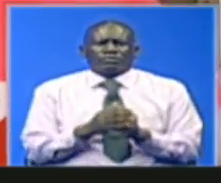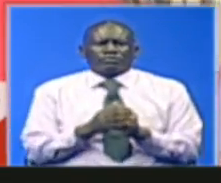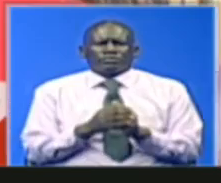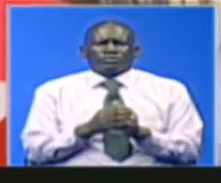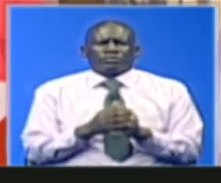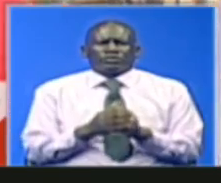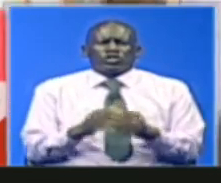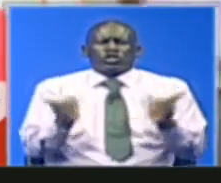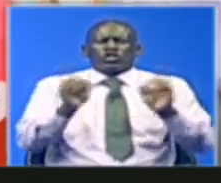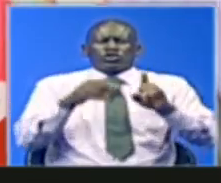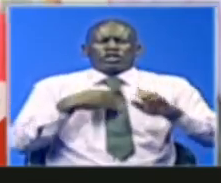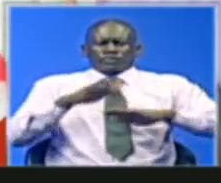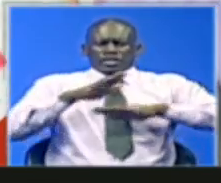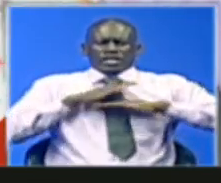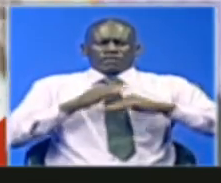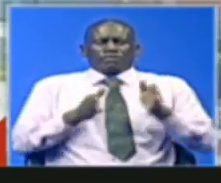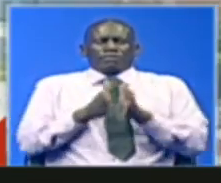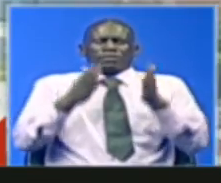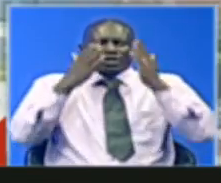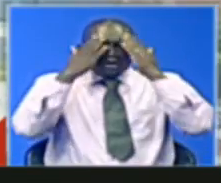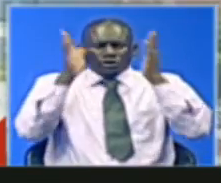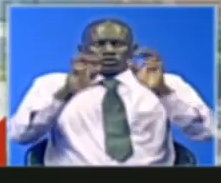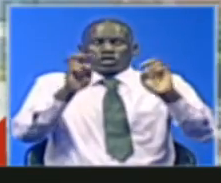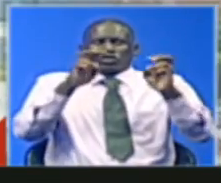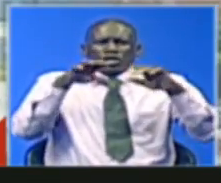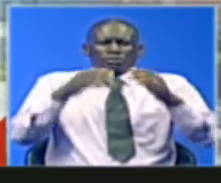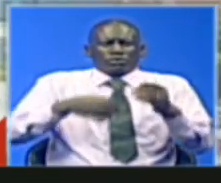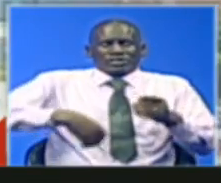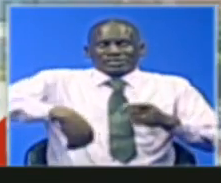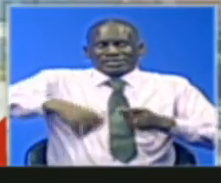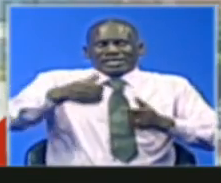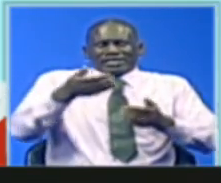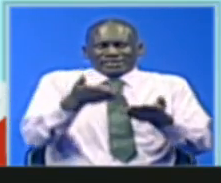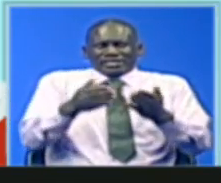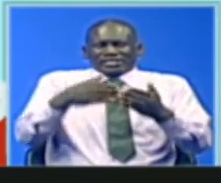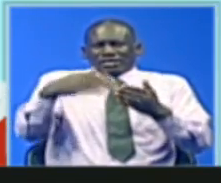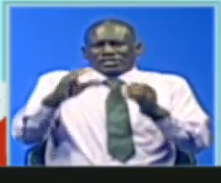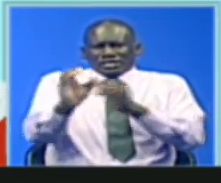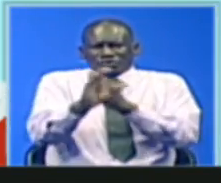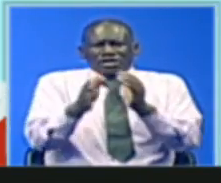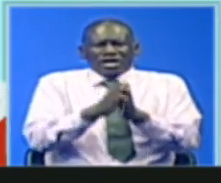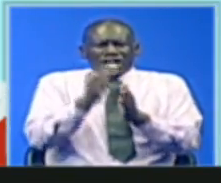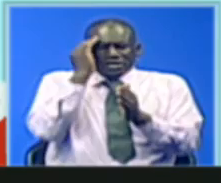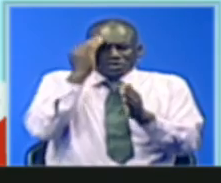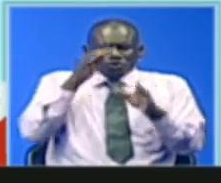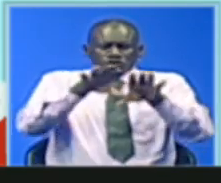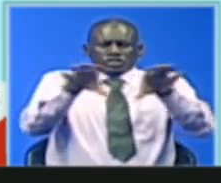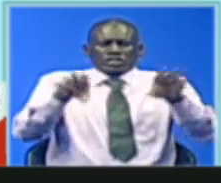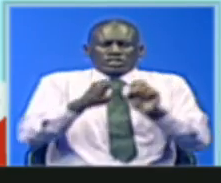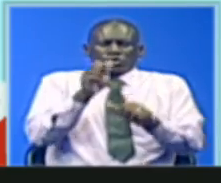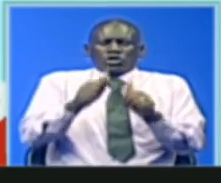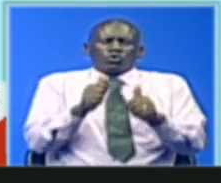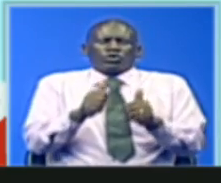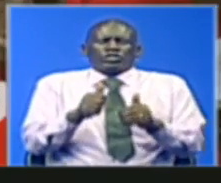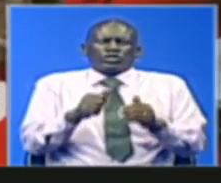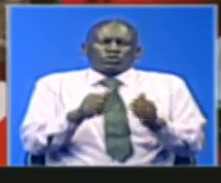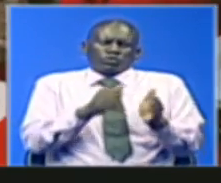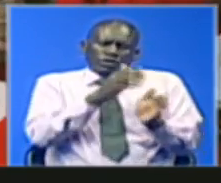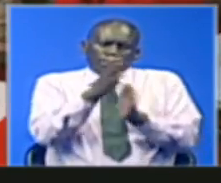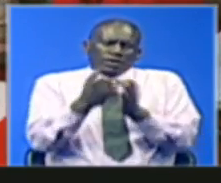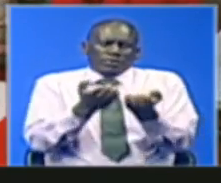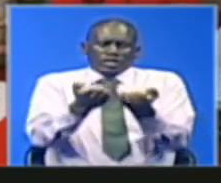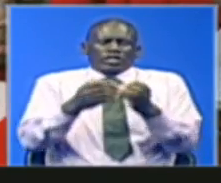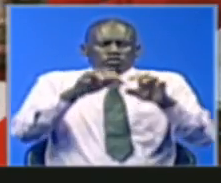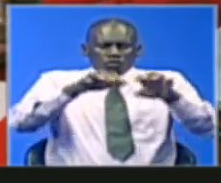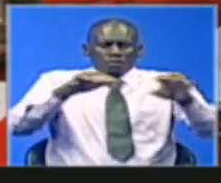Lack of sufficient public awareness on matters regarding exports and an education system which is yet to align itself to the needs of the market have been